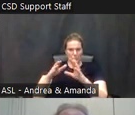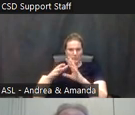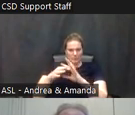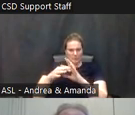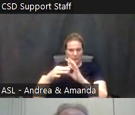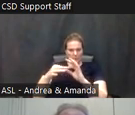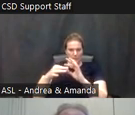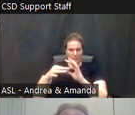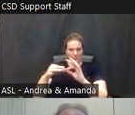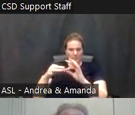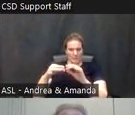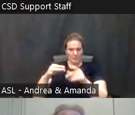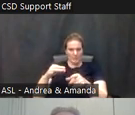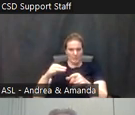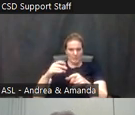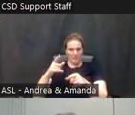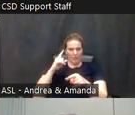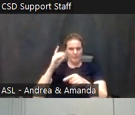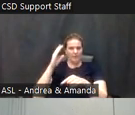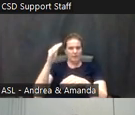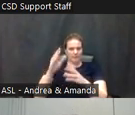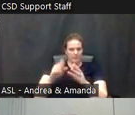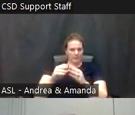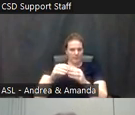advance at meetings. And please sign